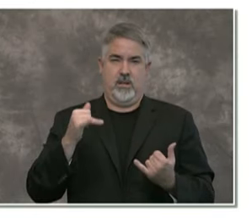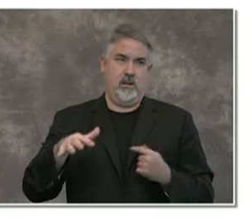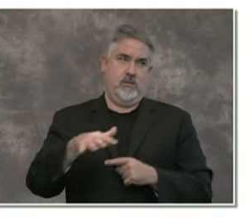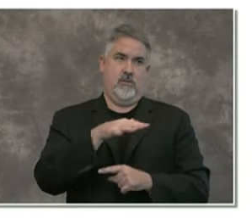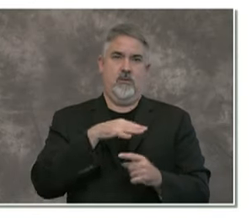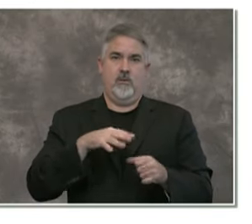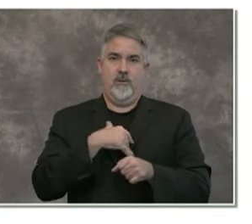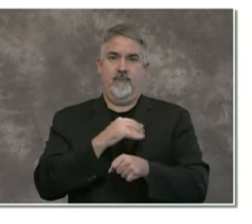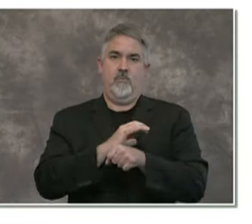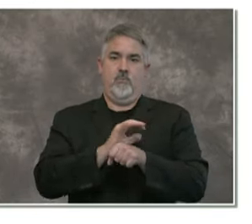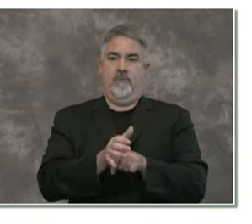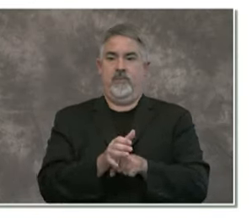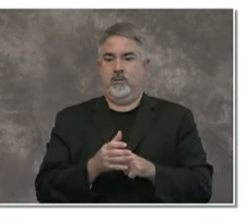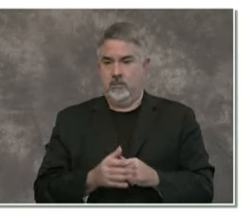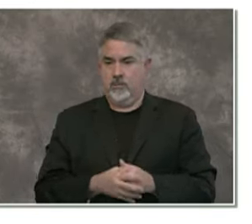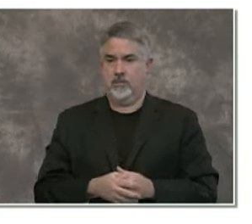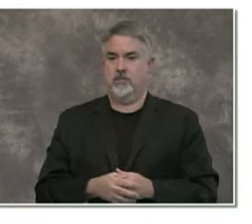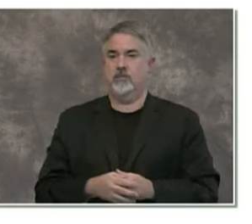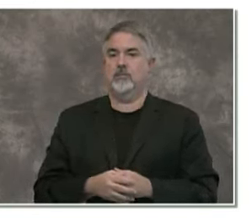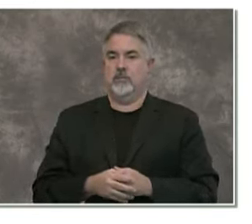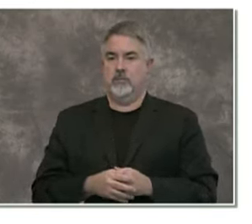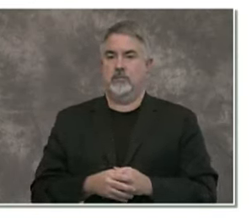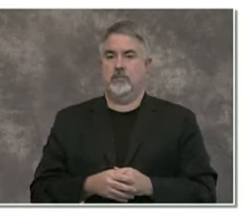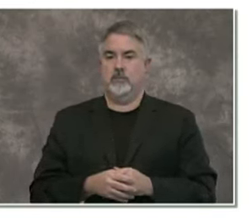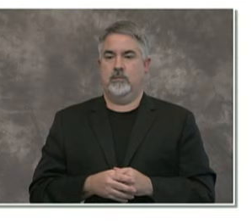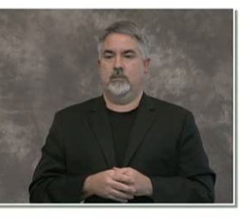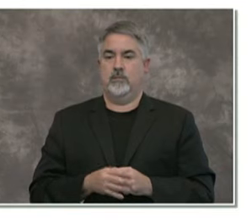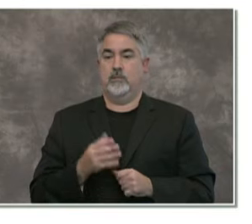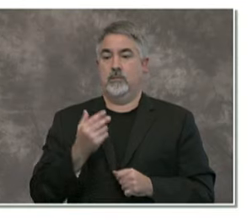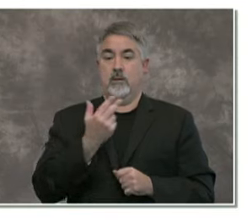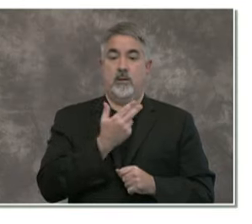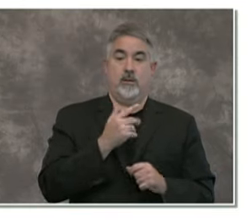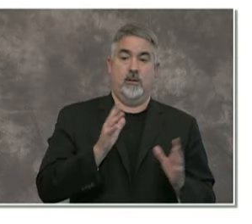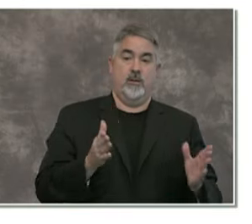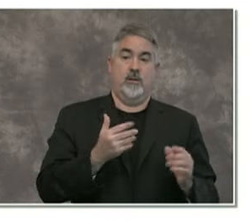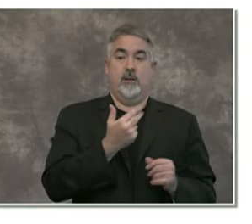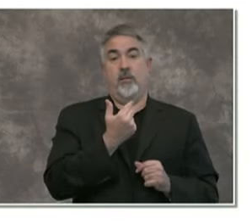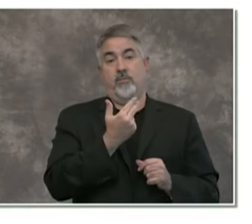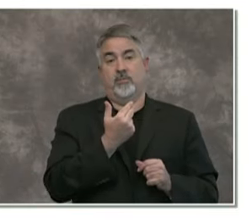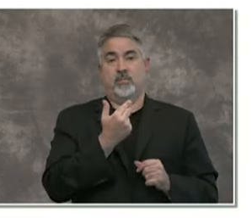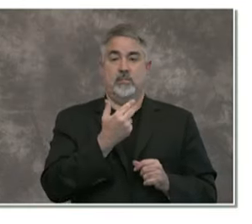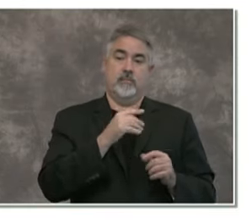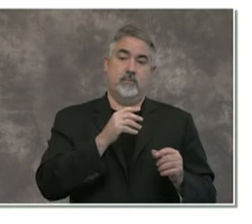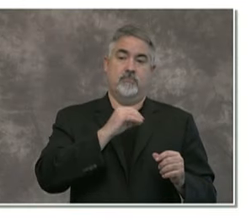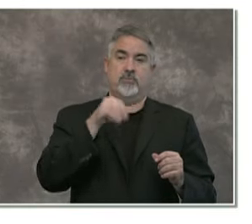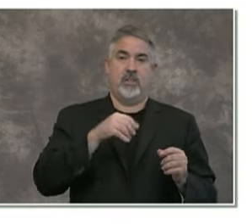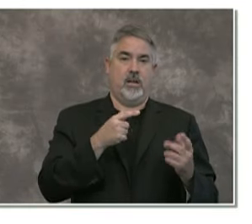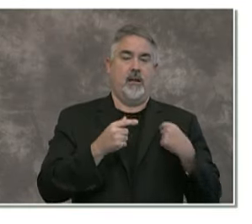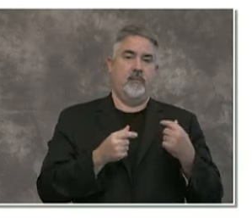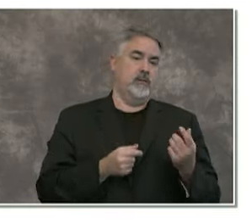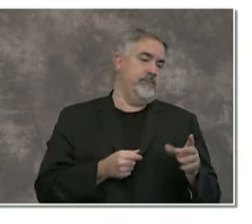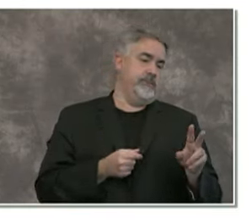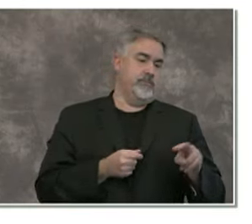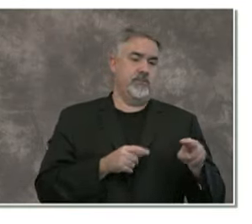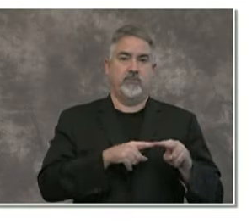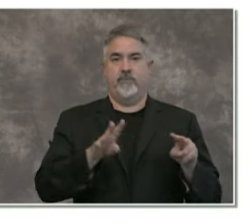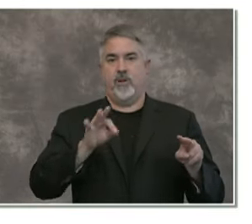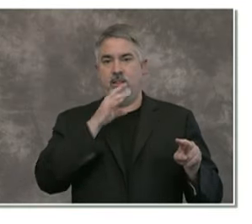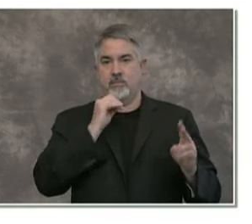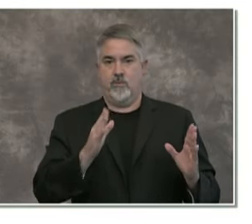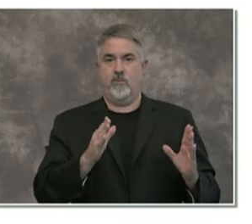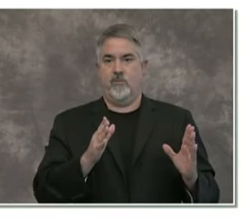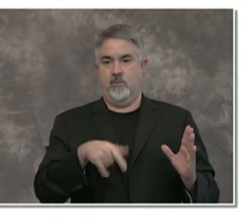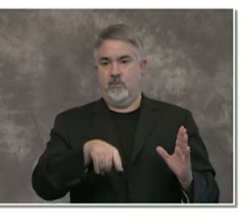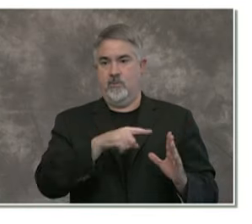or 53% are between the ages of 20 and 49 years of age. And this is yet another